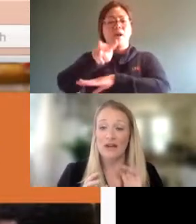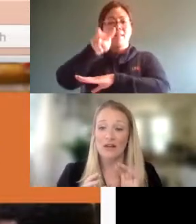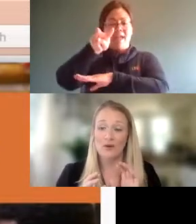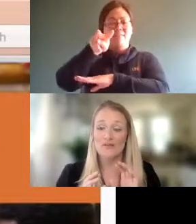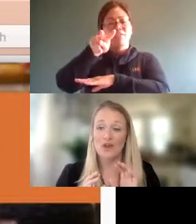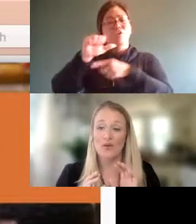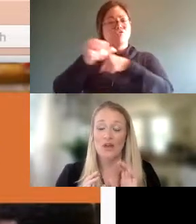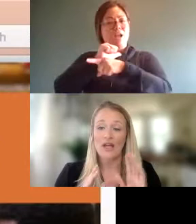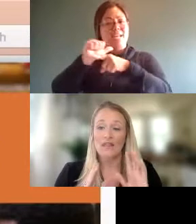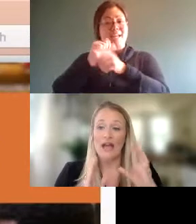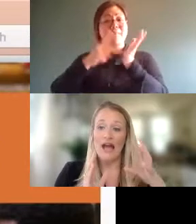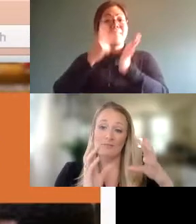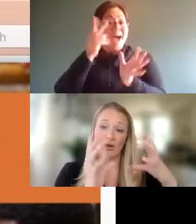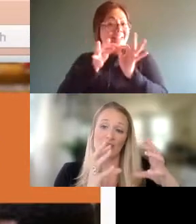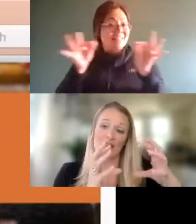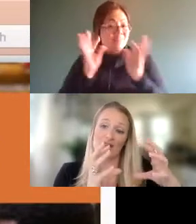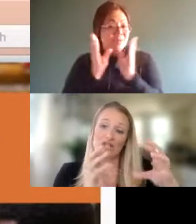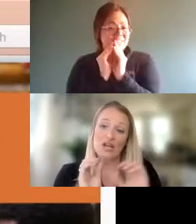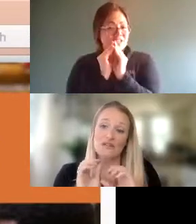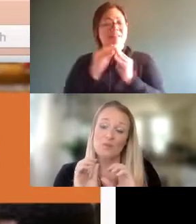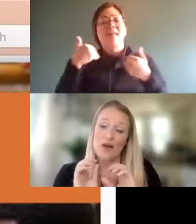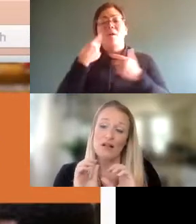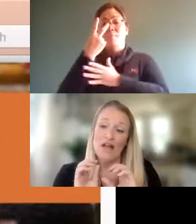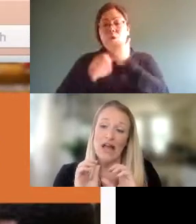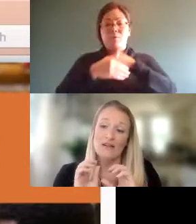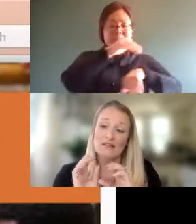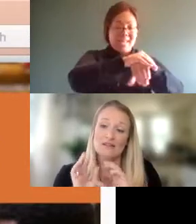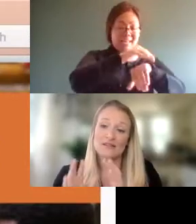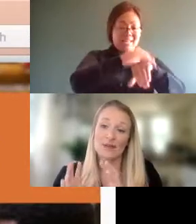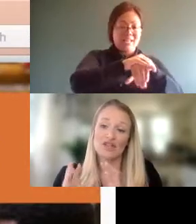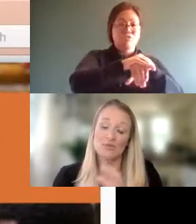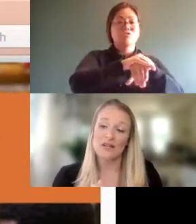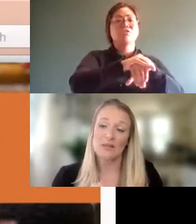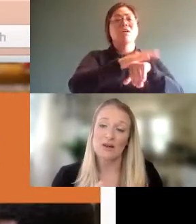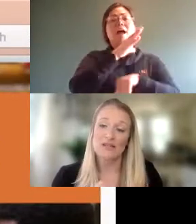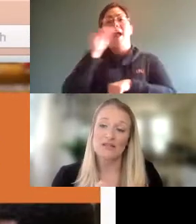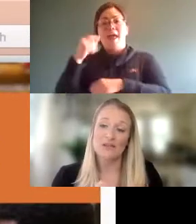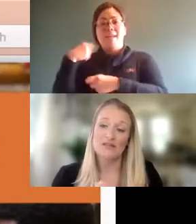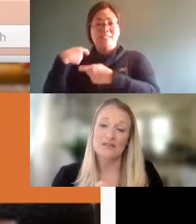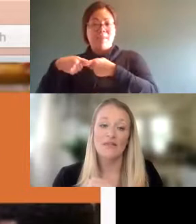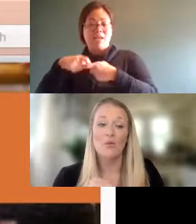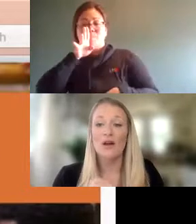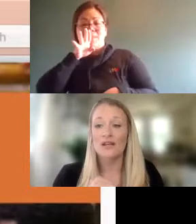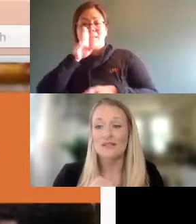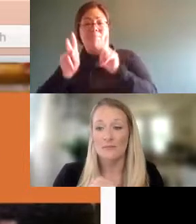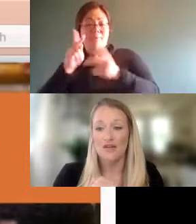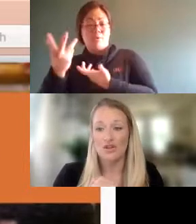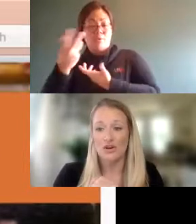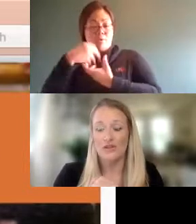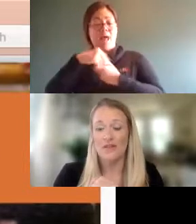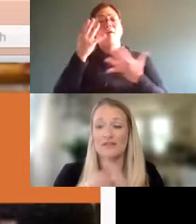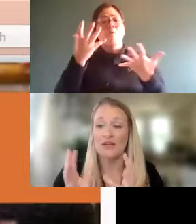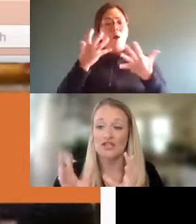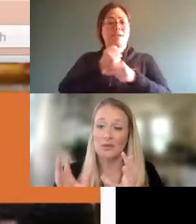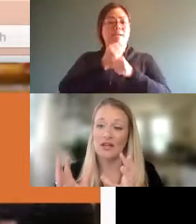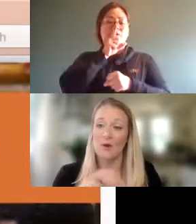was bilingual. So they had both English as well as Spanish speaking participants, and they wanted to make